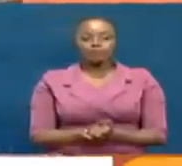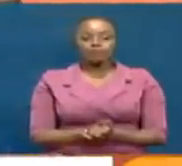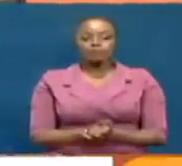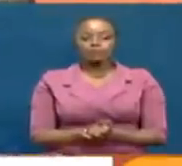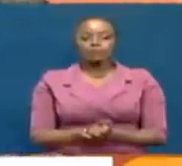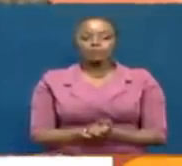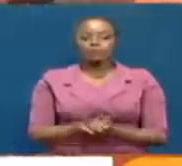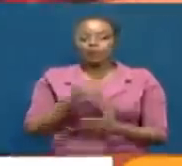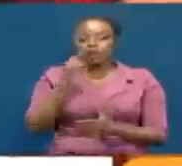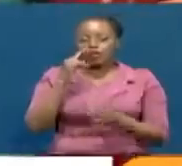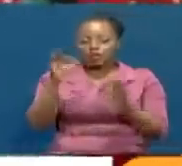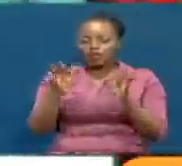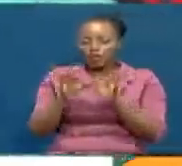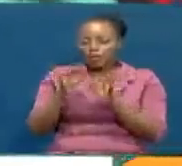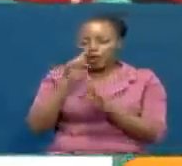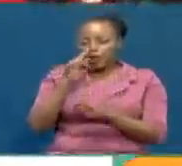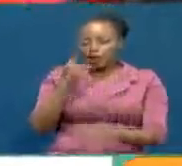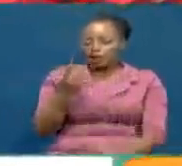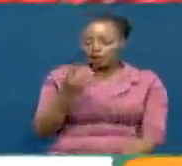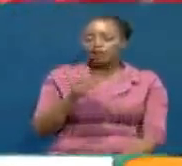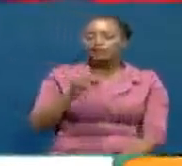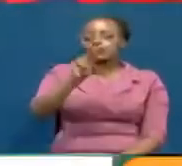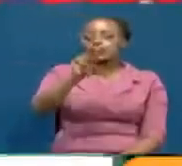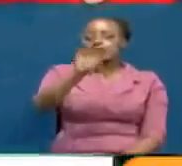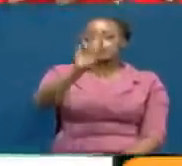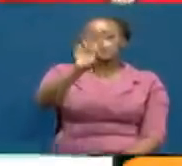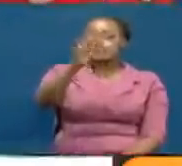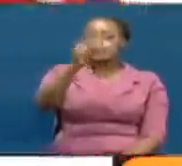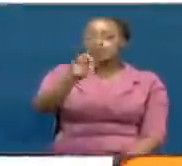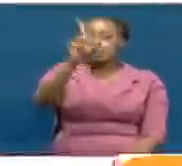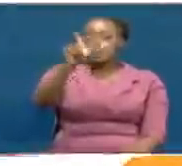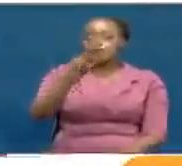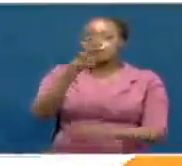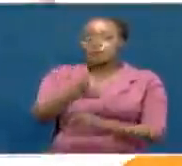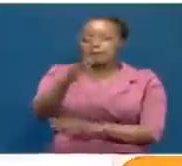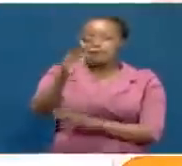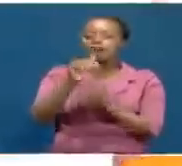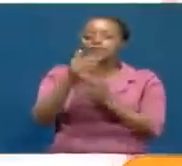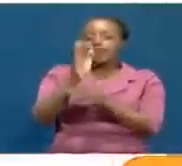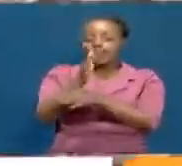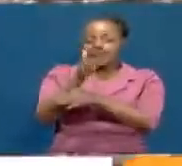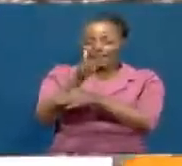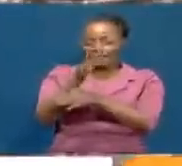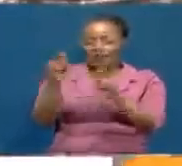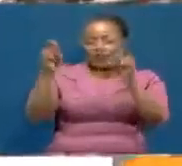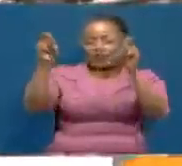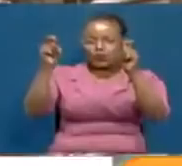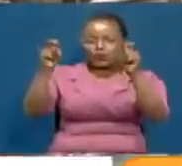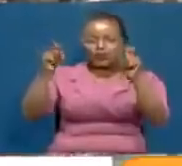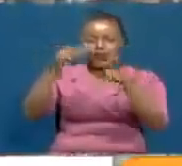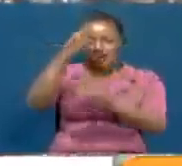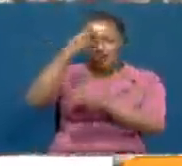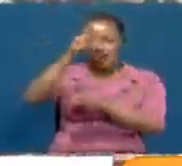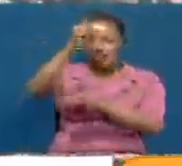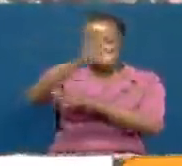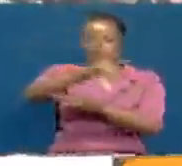At the homestead of Nditu Tereo, one of the four people shot dead during Thursday's demonstrations in Masimba area of Kajiado